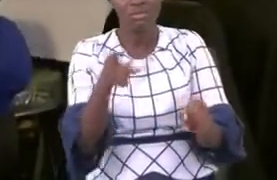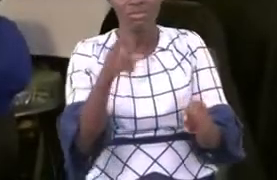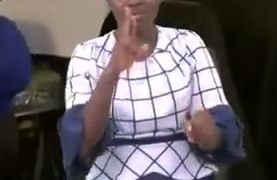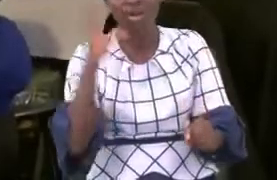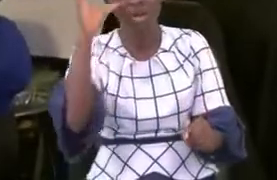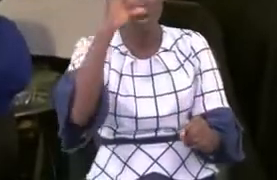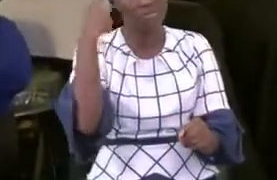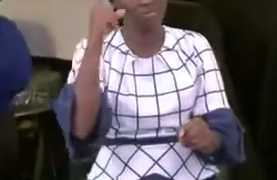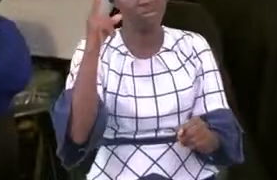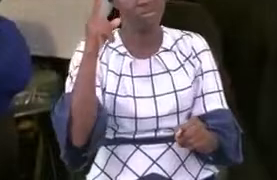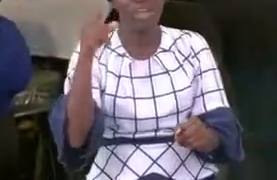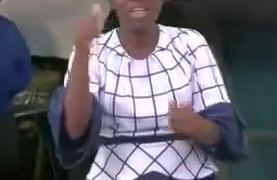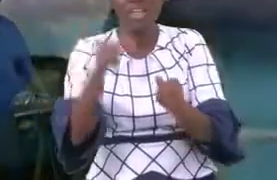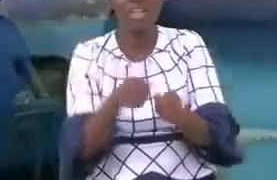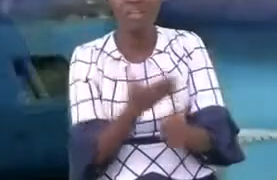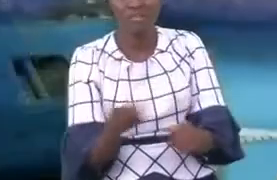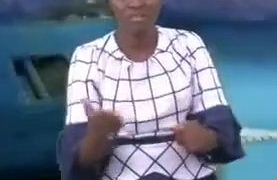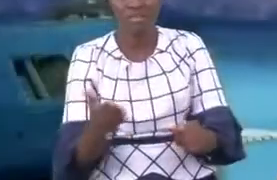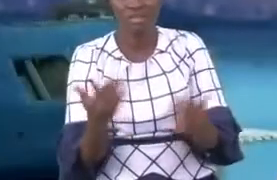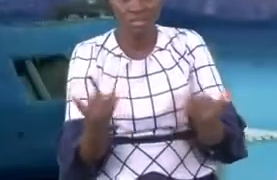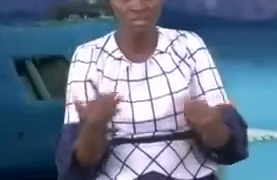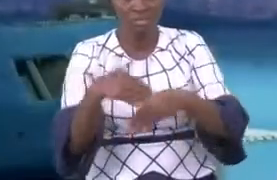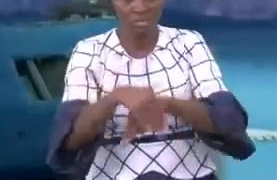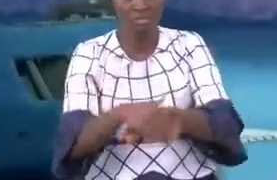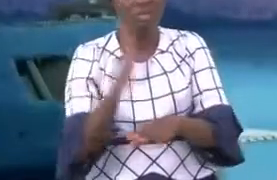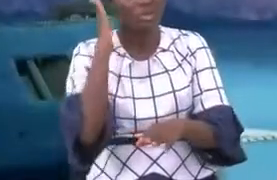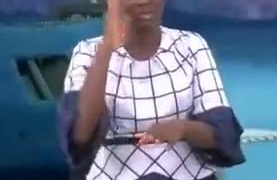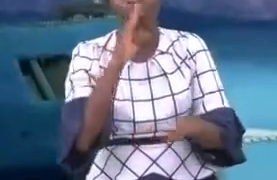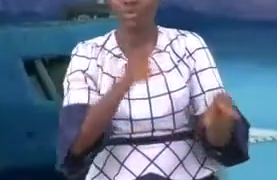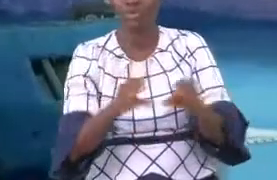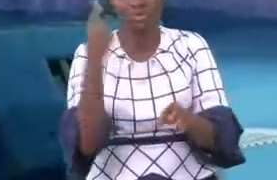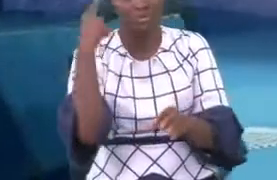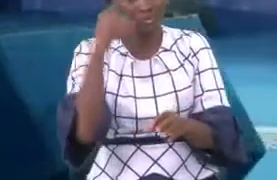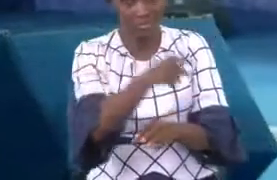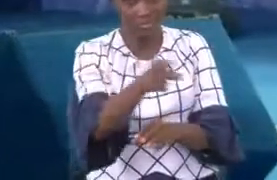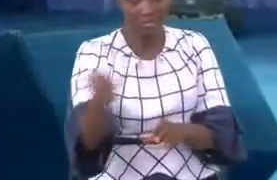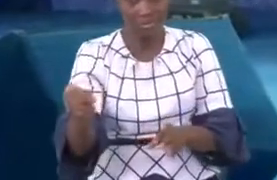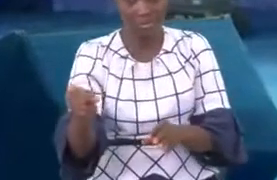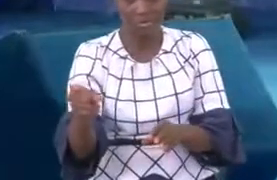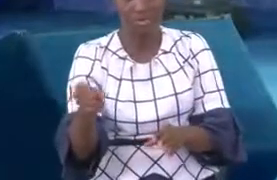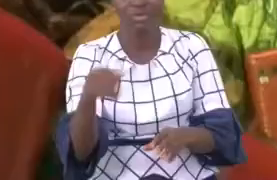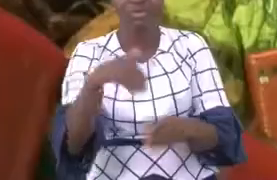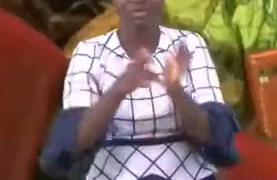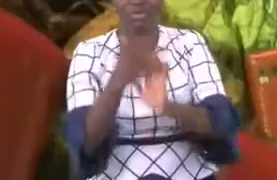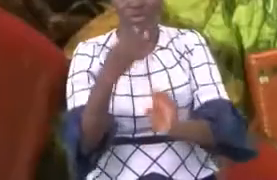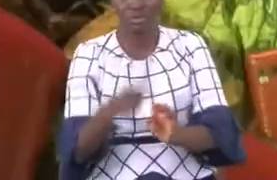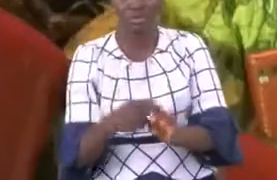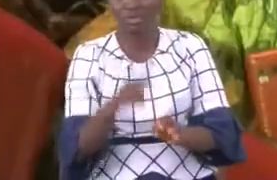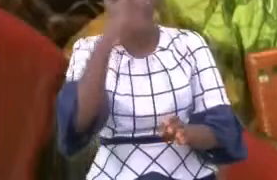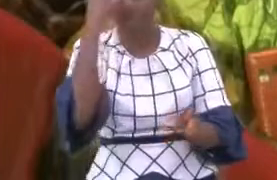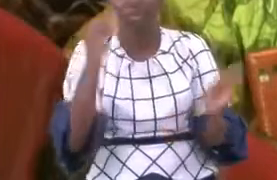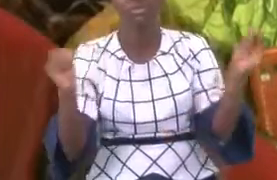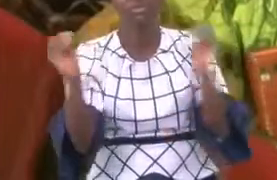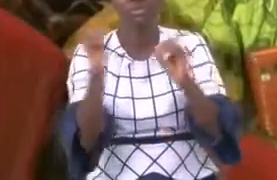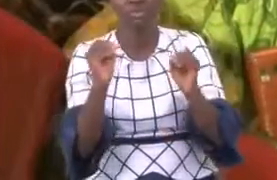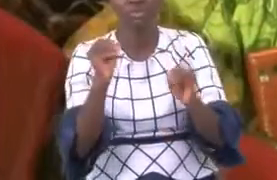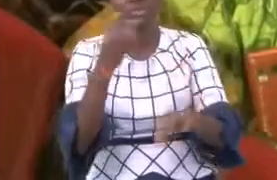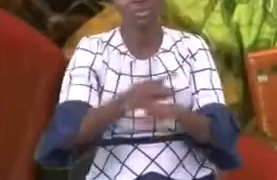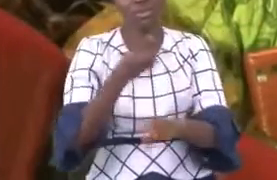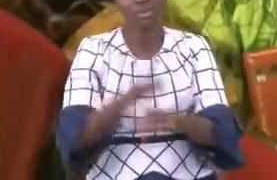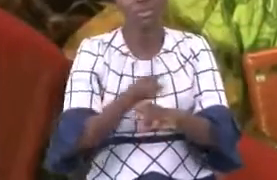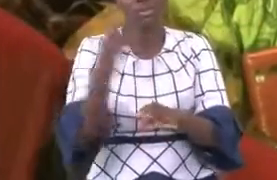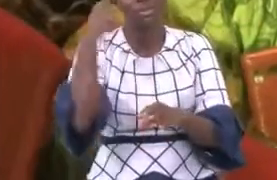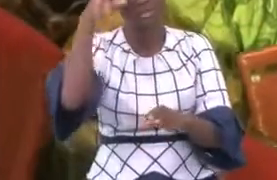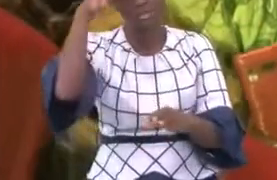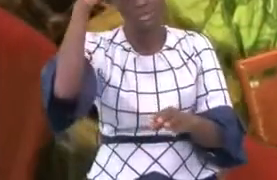is nothing too hard for him. Look at verse 27 there. Verse 27, behold,